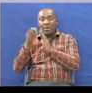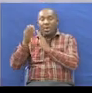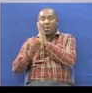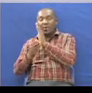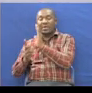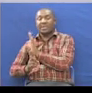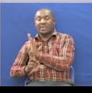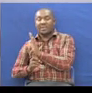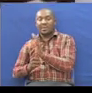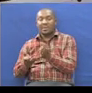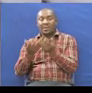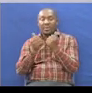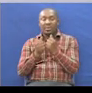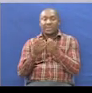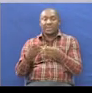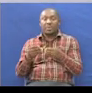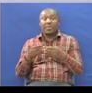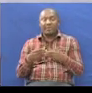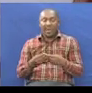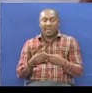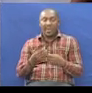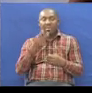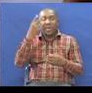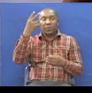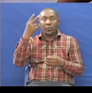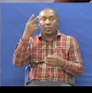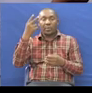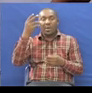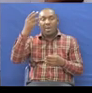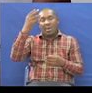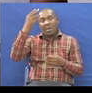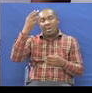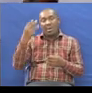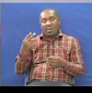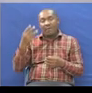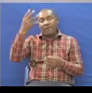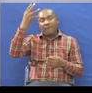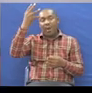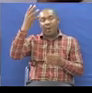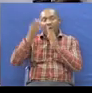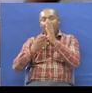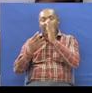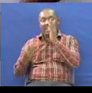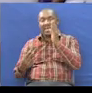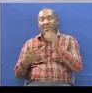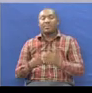6, which can be simplified by 2. That is equal to 4 over